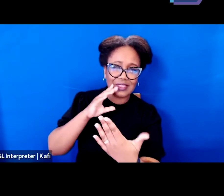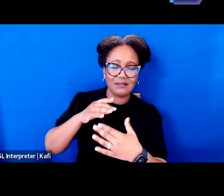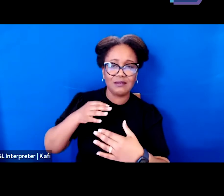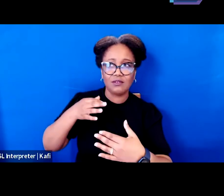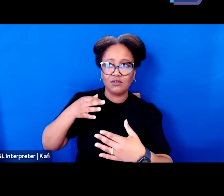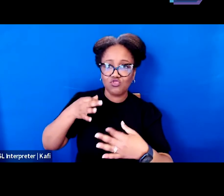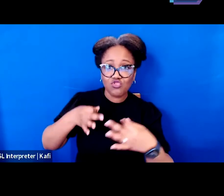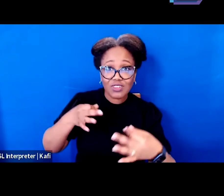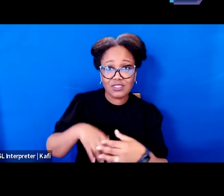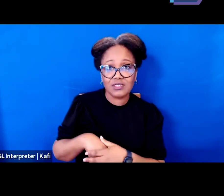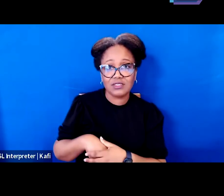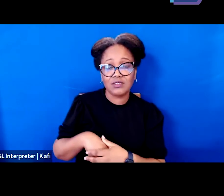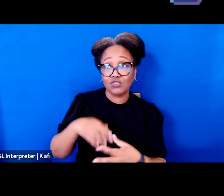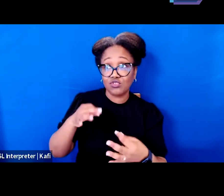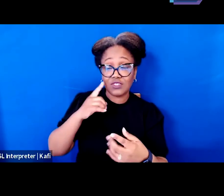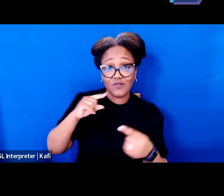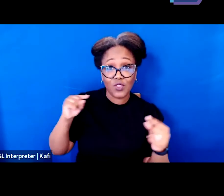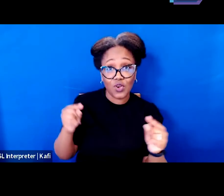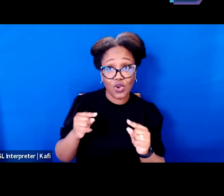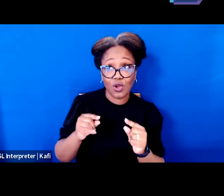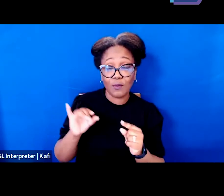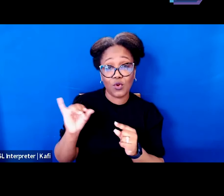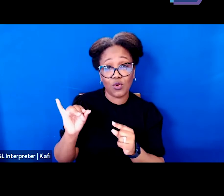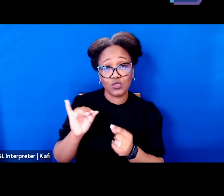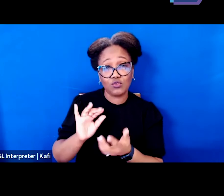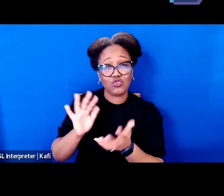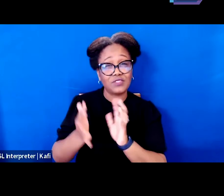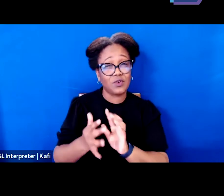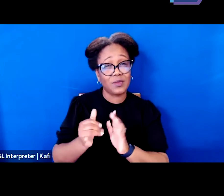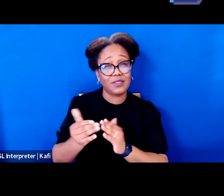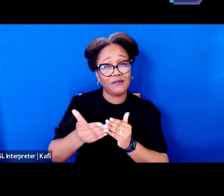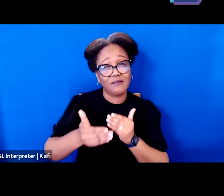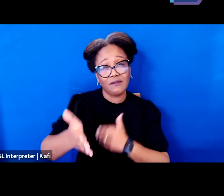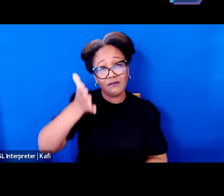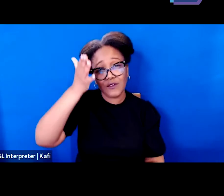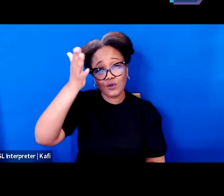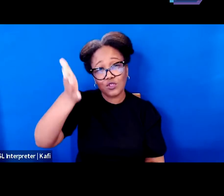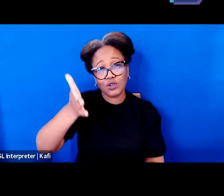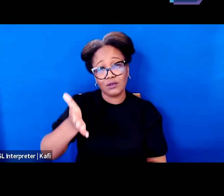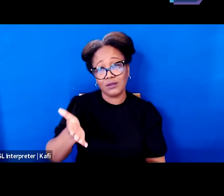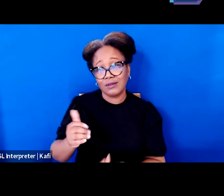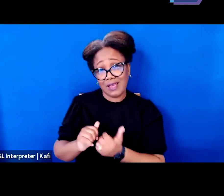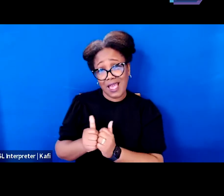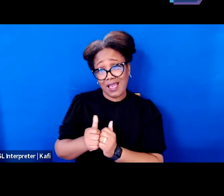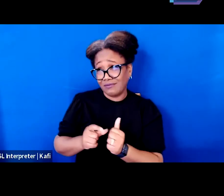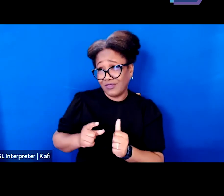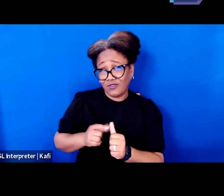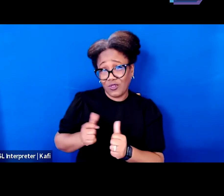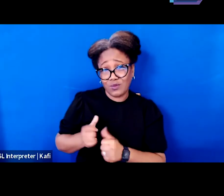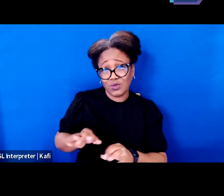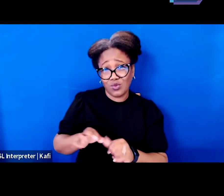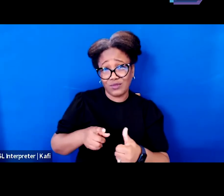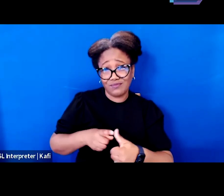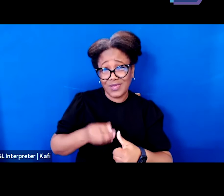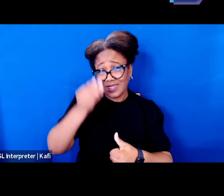prohibit migrants from Africa or Latin America or other parts of the world to access transition